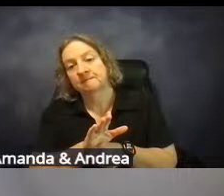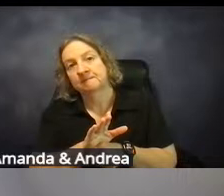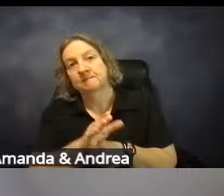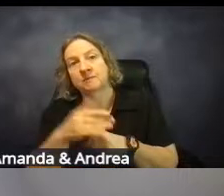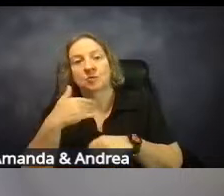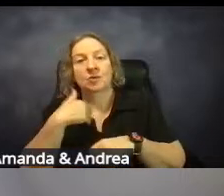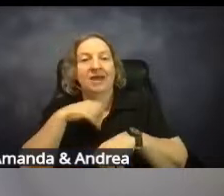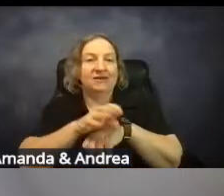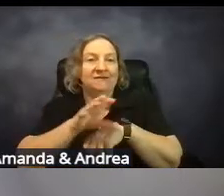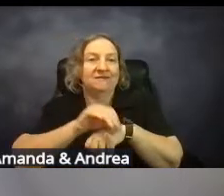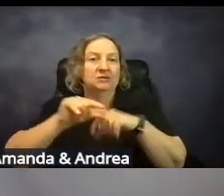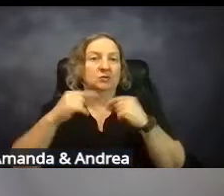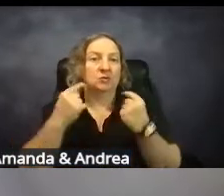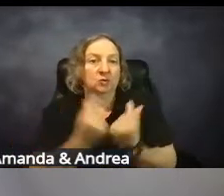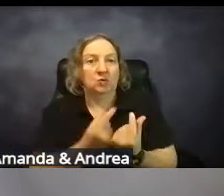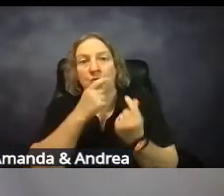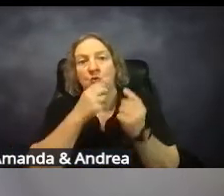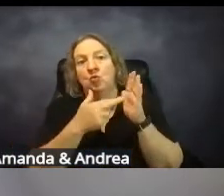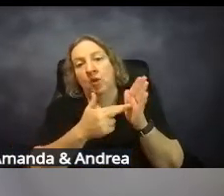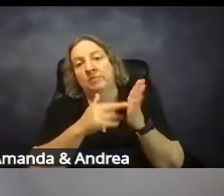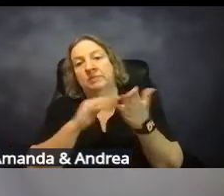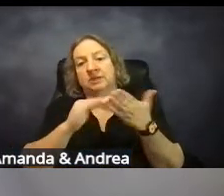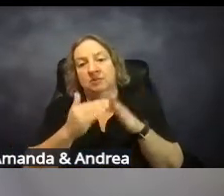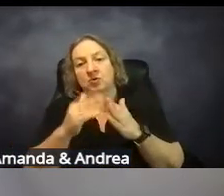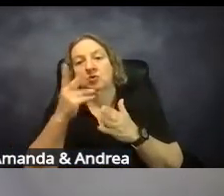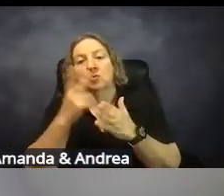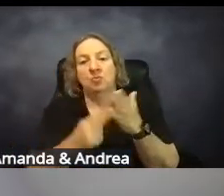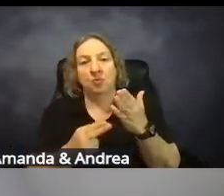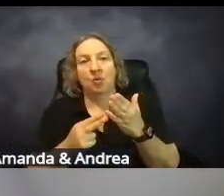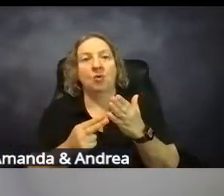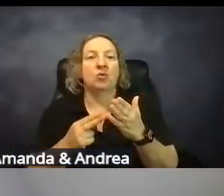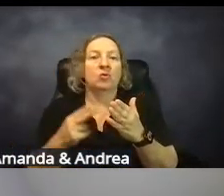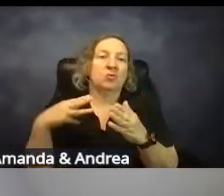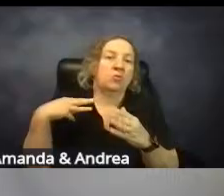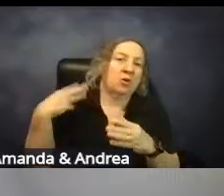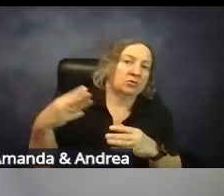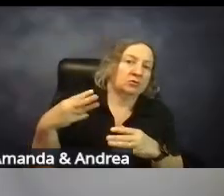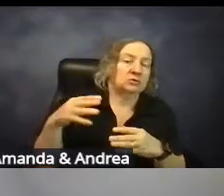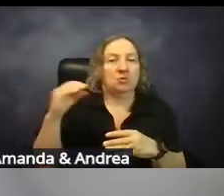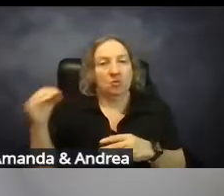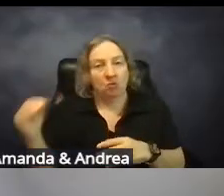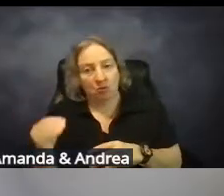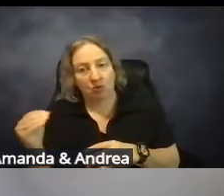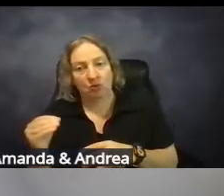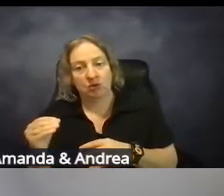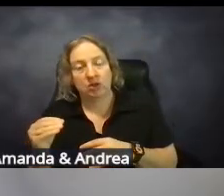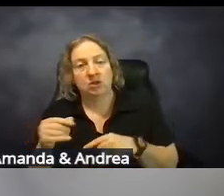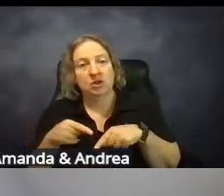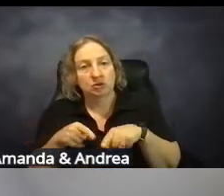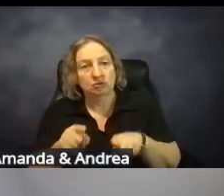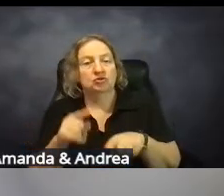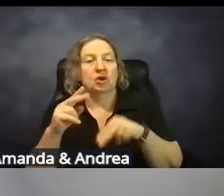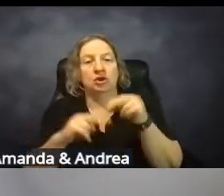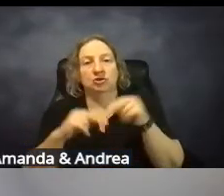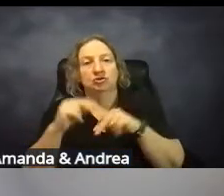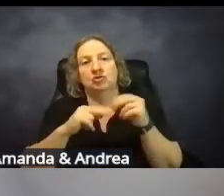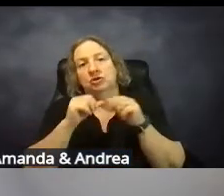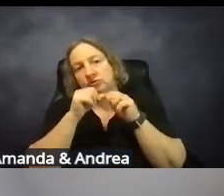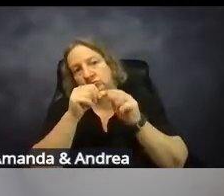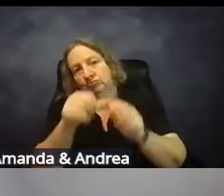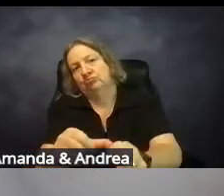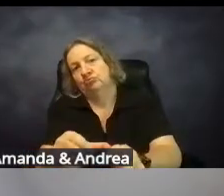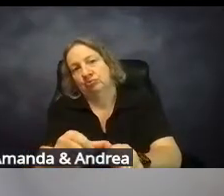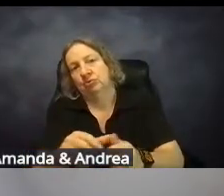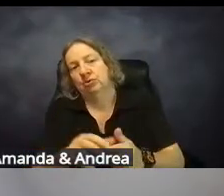advisory group that represents the communities on both sides of the river throughout the construction phase.